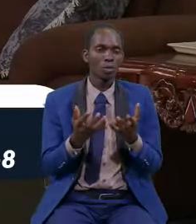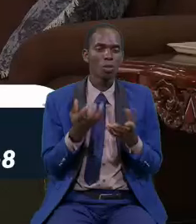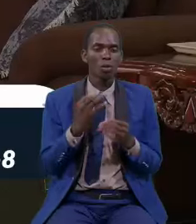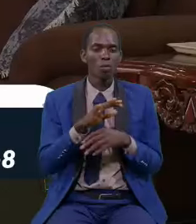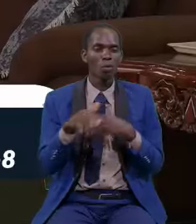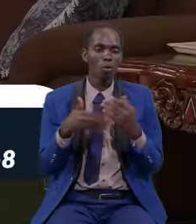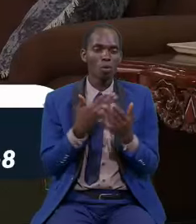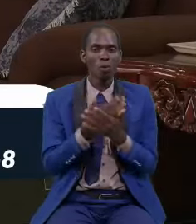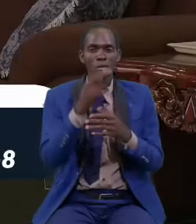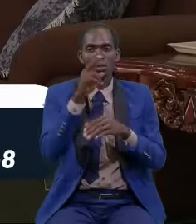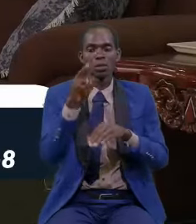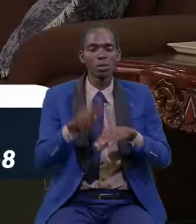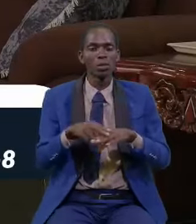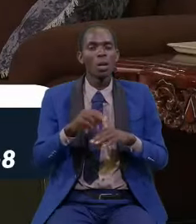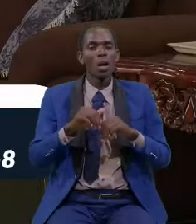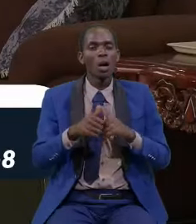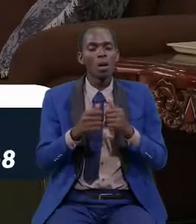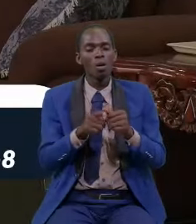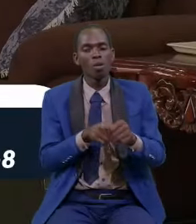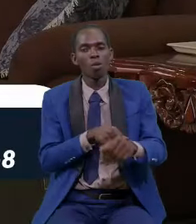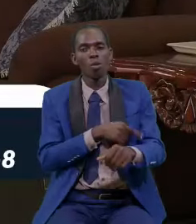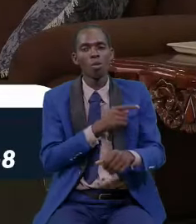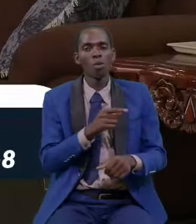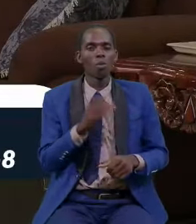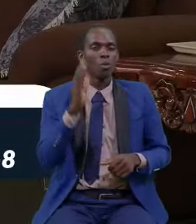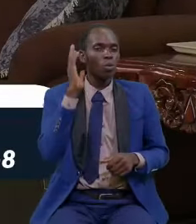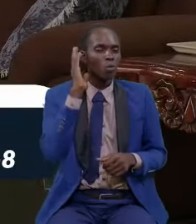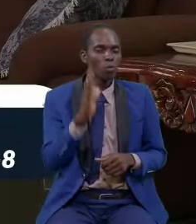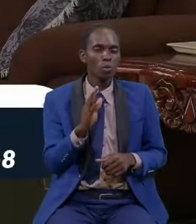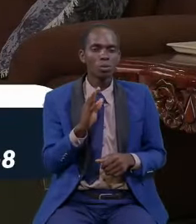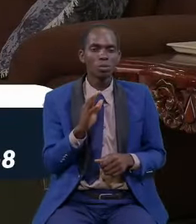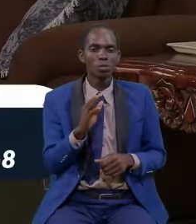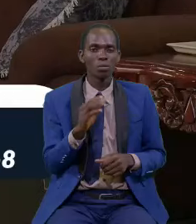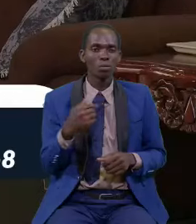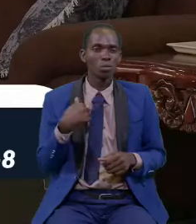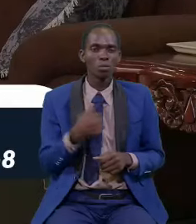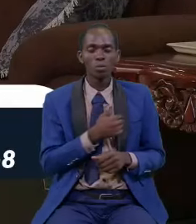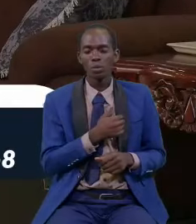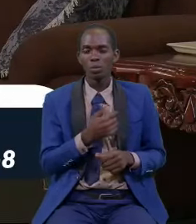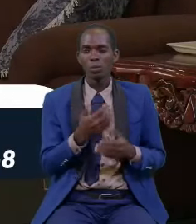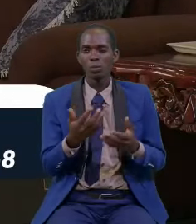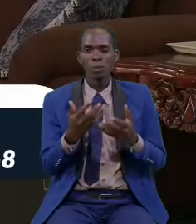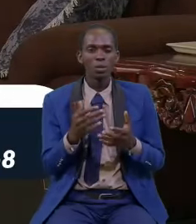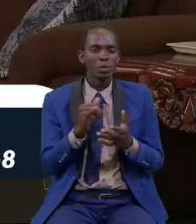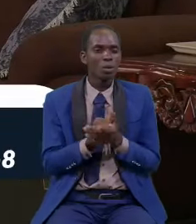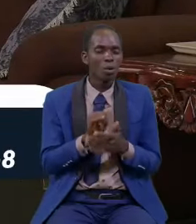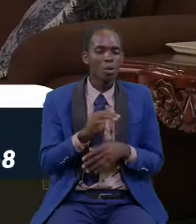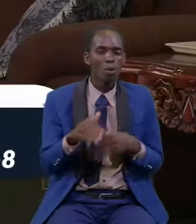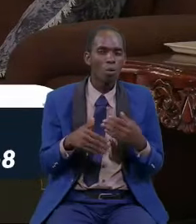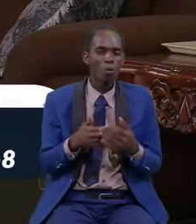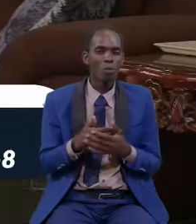nations. How long have we been desiring that every kind of yoke were broken in our lives? How long have